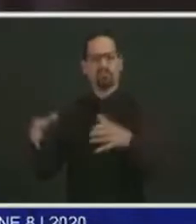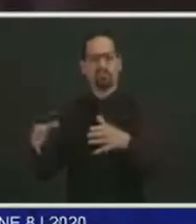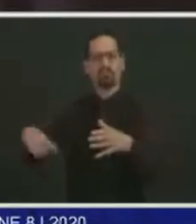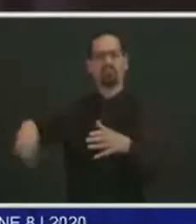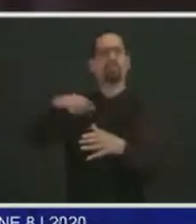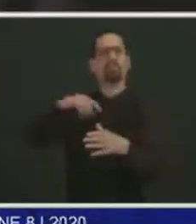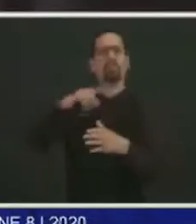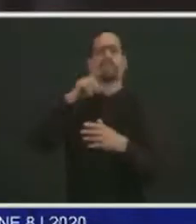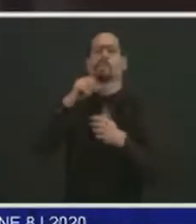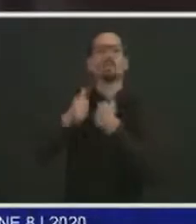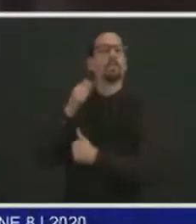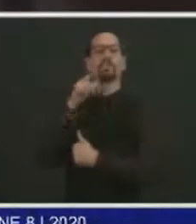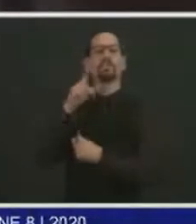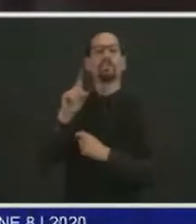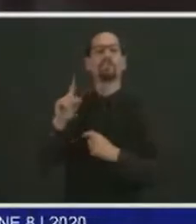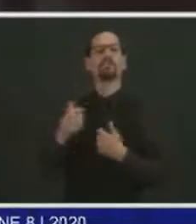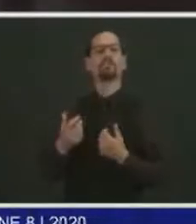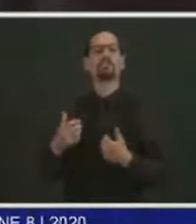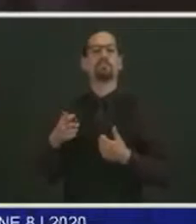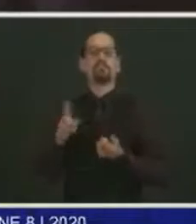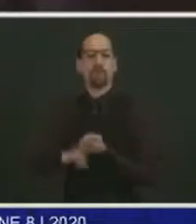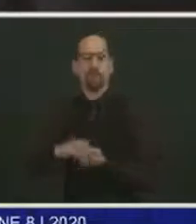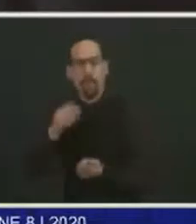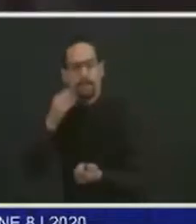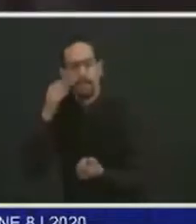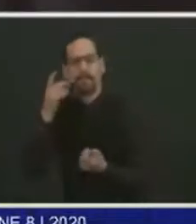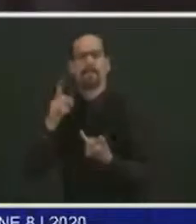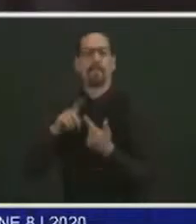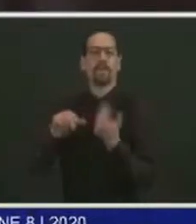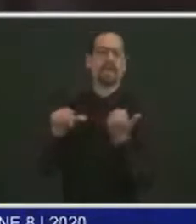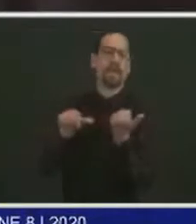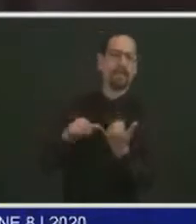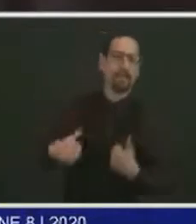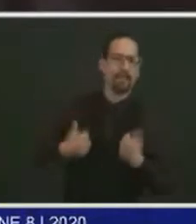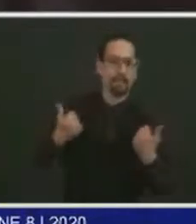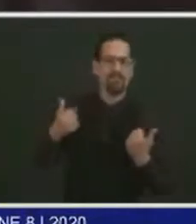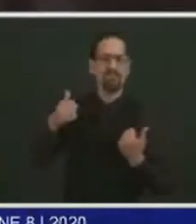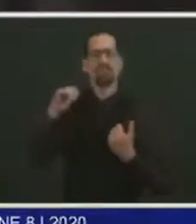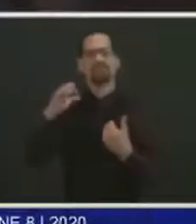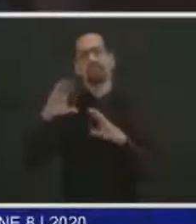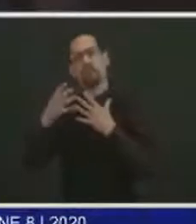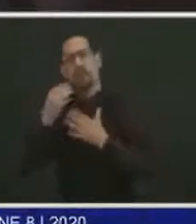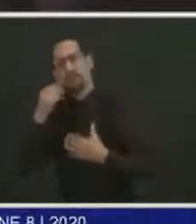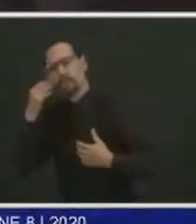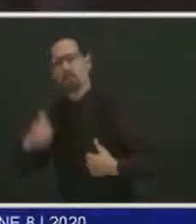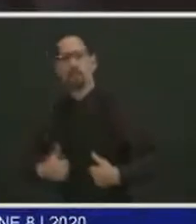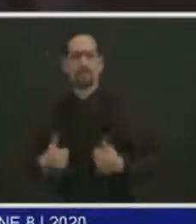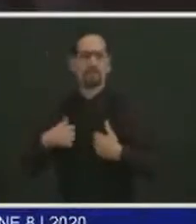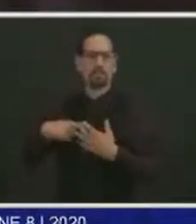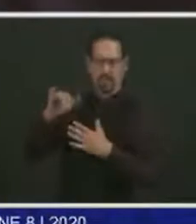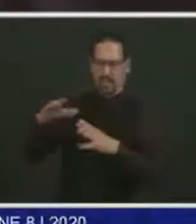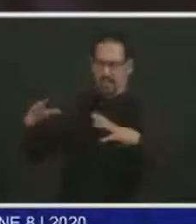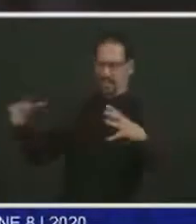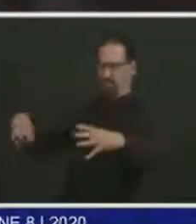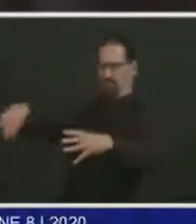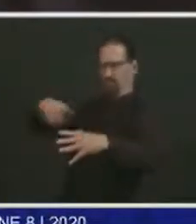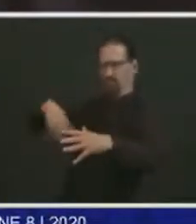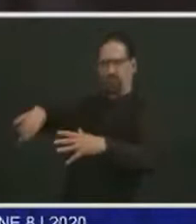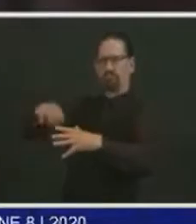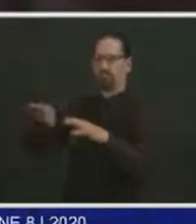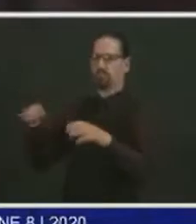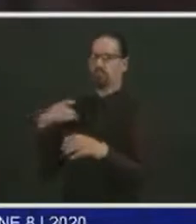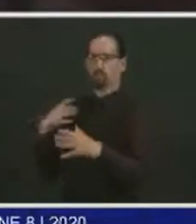governor shared today is now expanding to testing within child care workers, people who work in gyms and